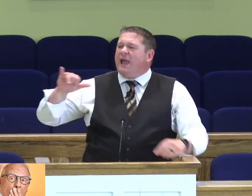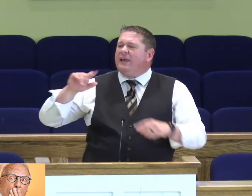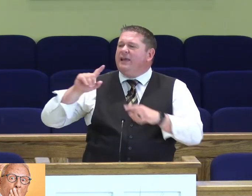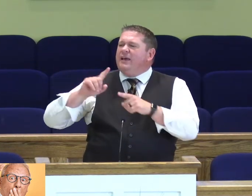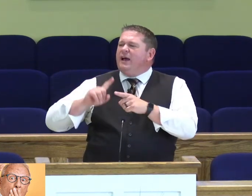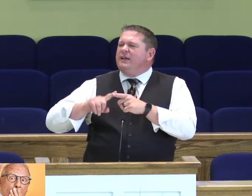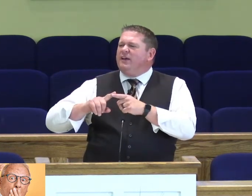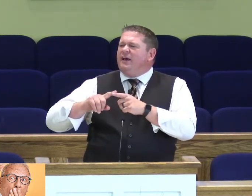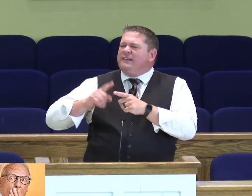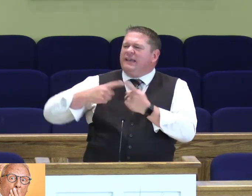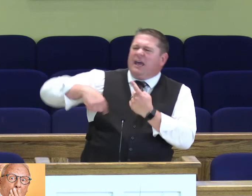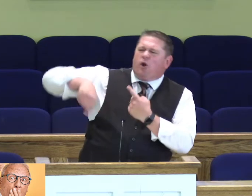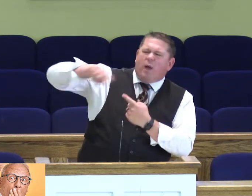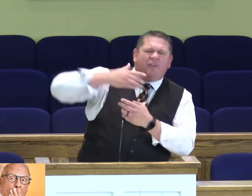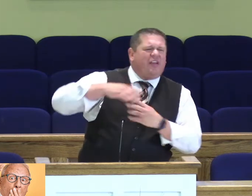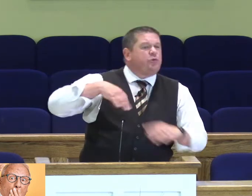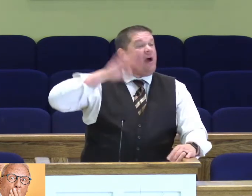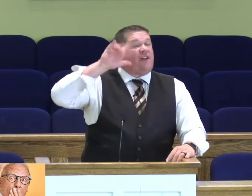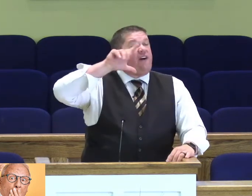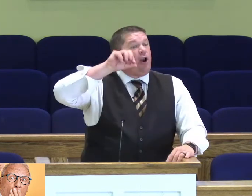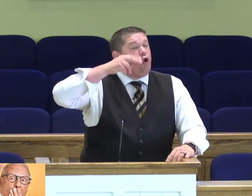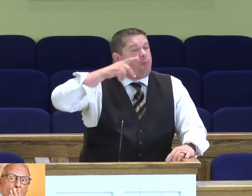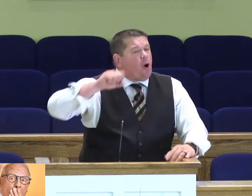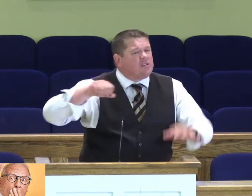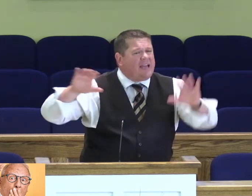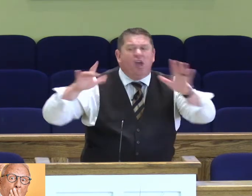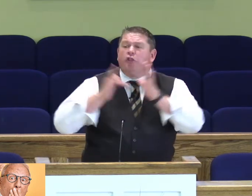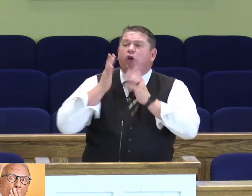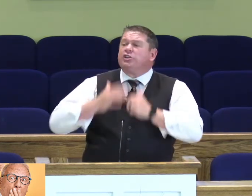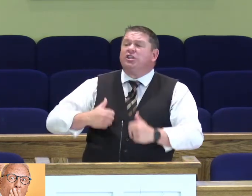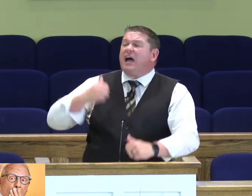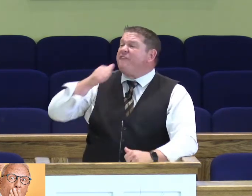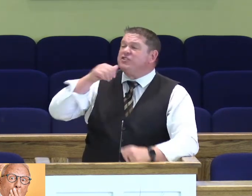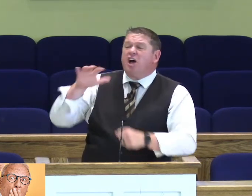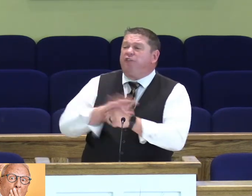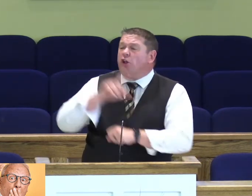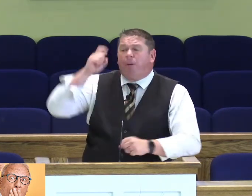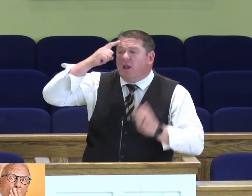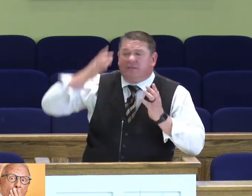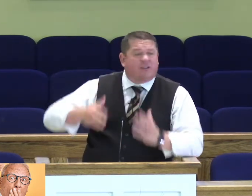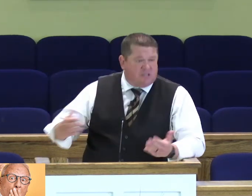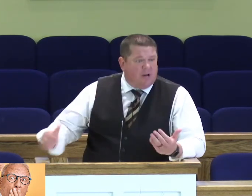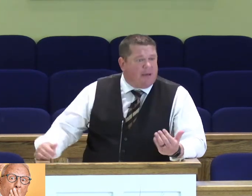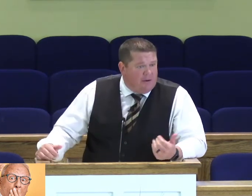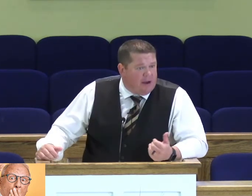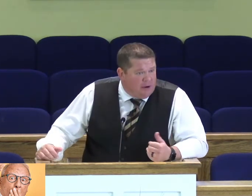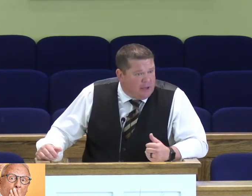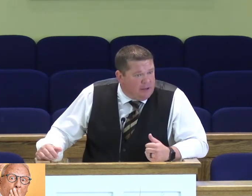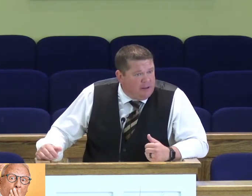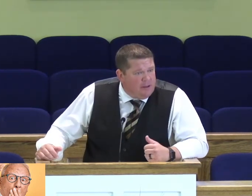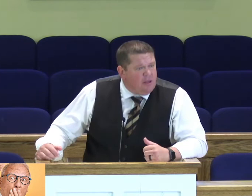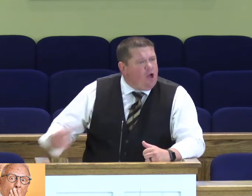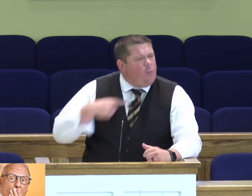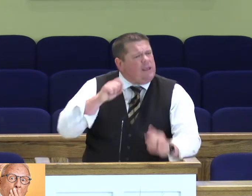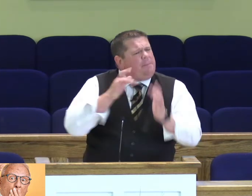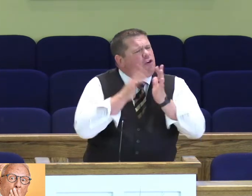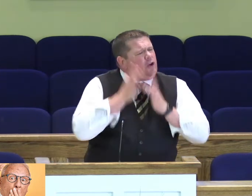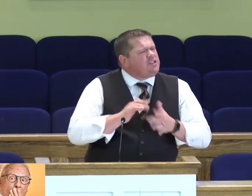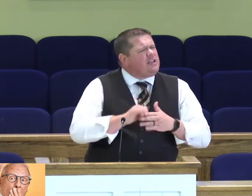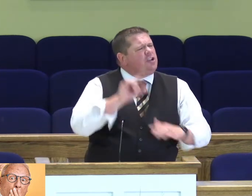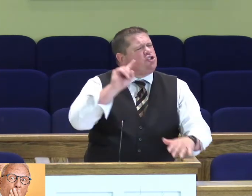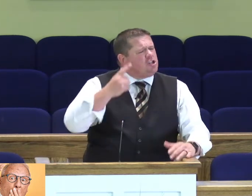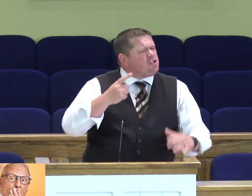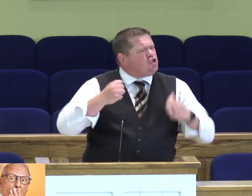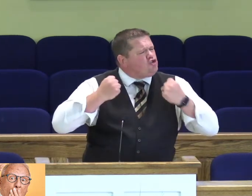find a way to get around things. We're trying to find loopholes. Hey, the Christian life is not full of politicians. Help me out right now, okay? We need to